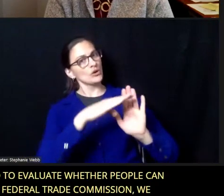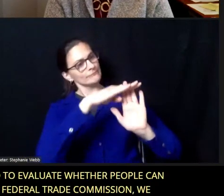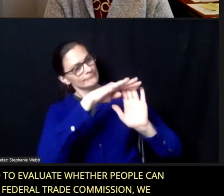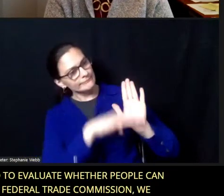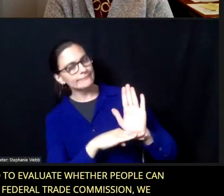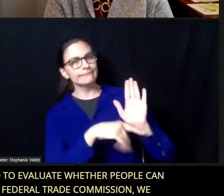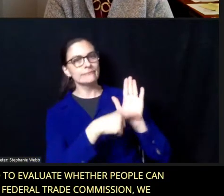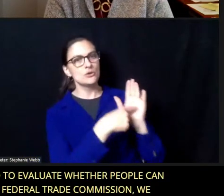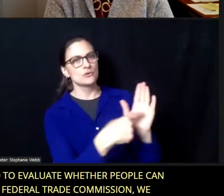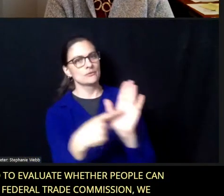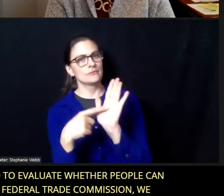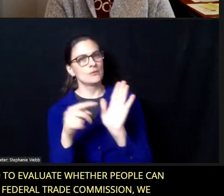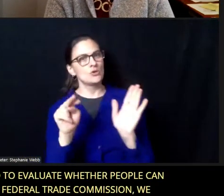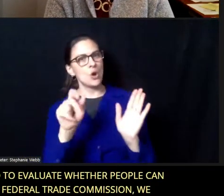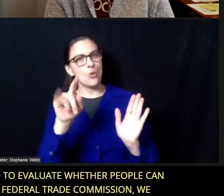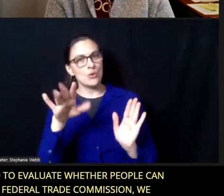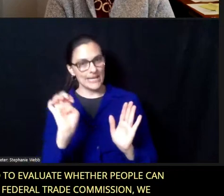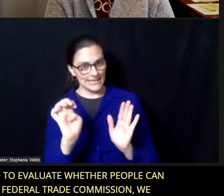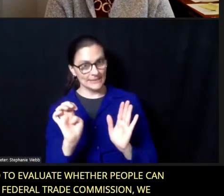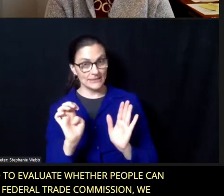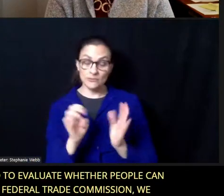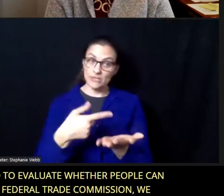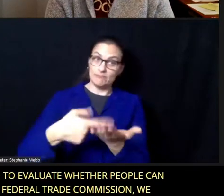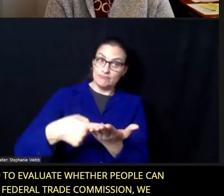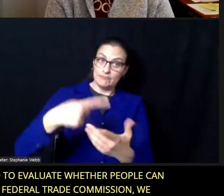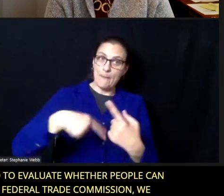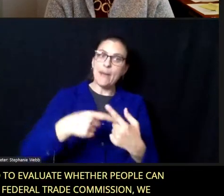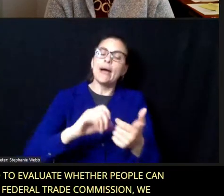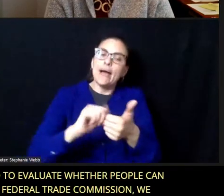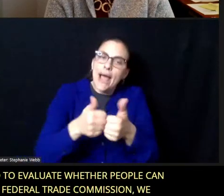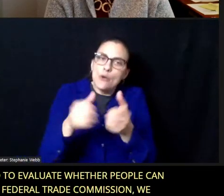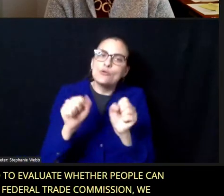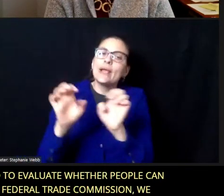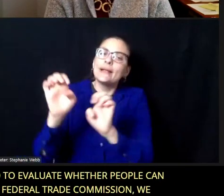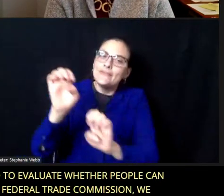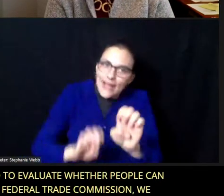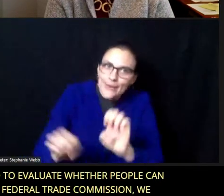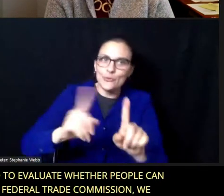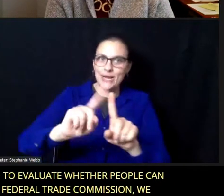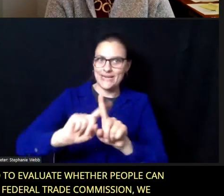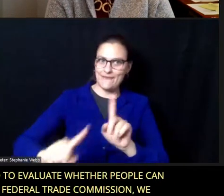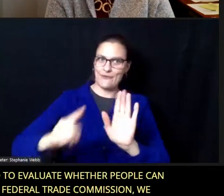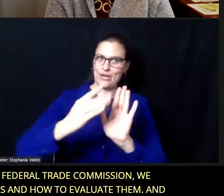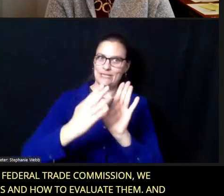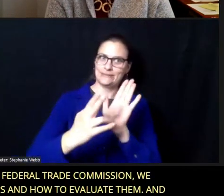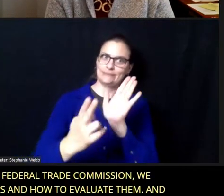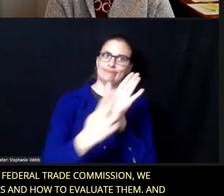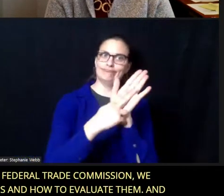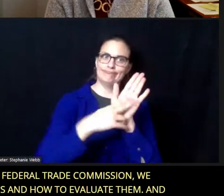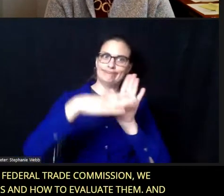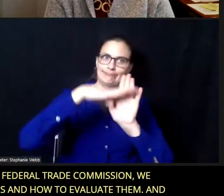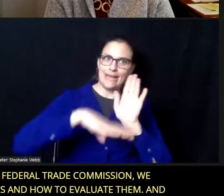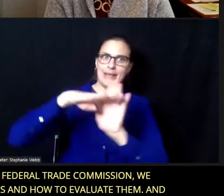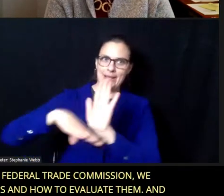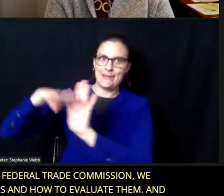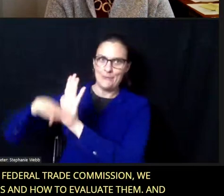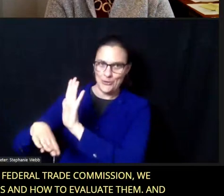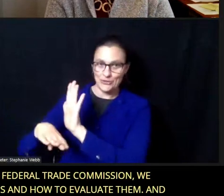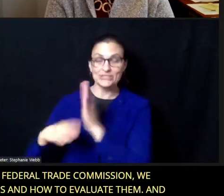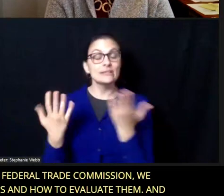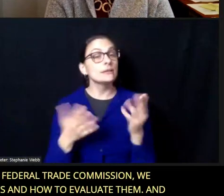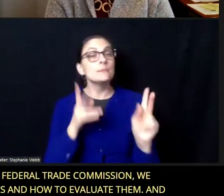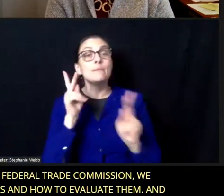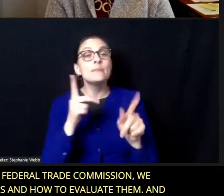We had people coming from very different areas, but what they were all saying is, you know, this context is so important. So there were people who,